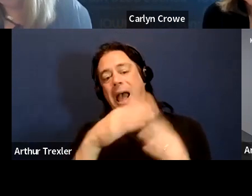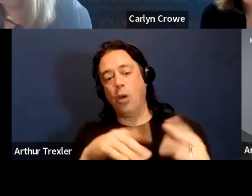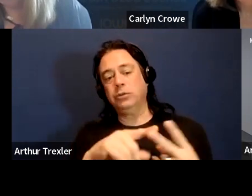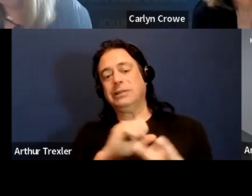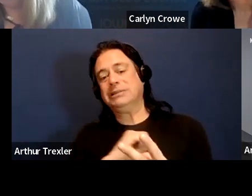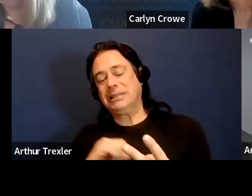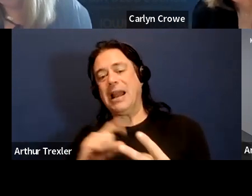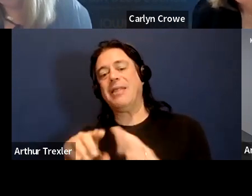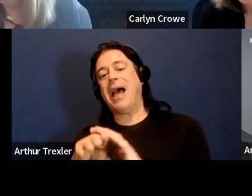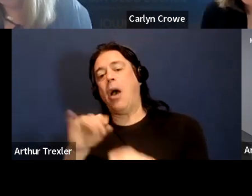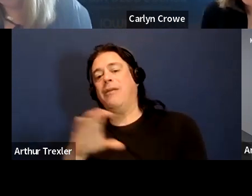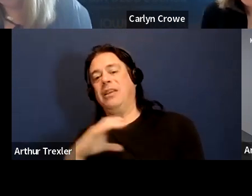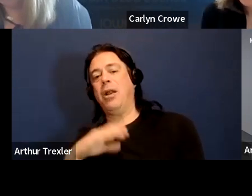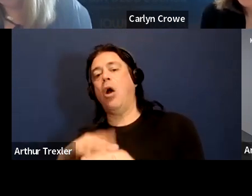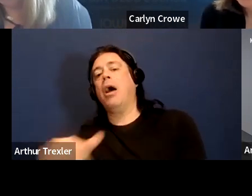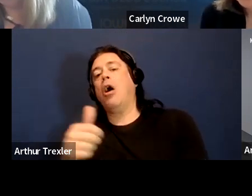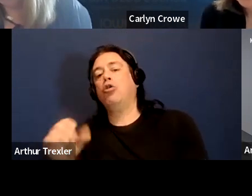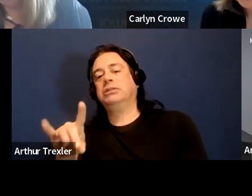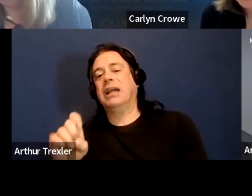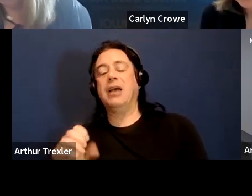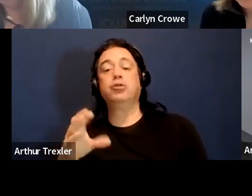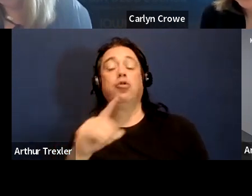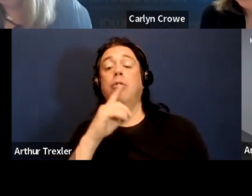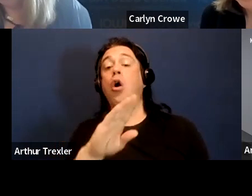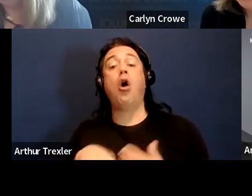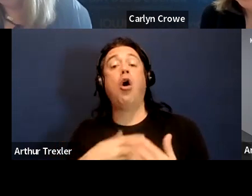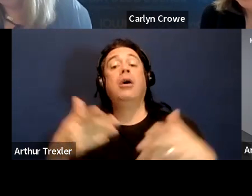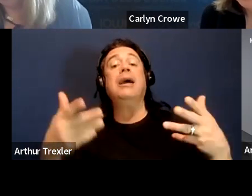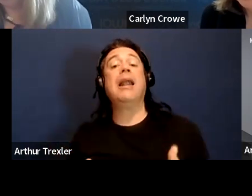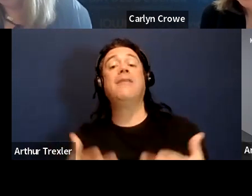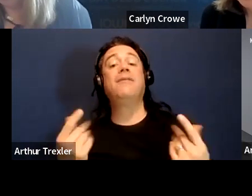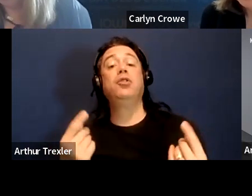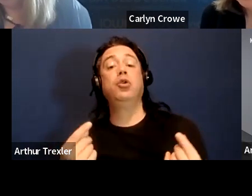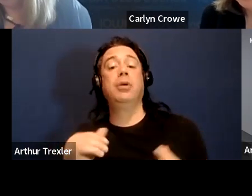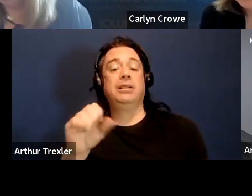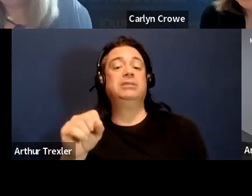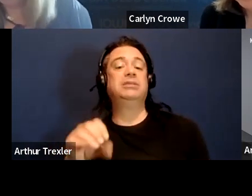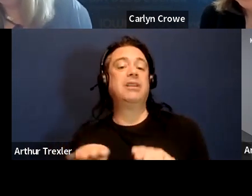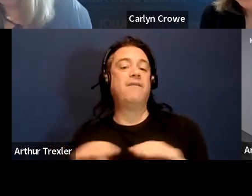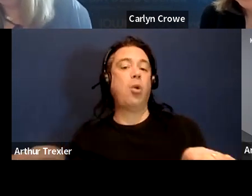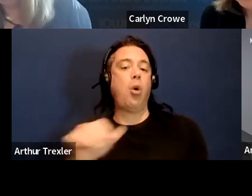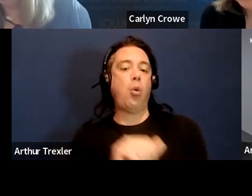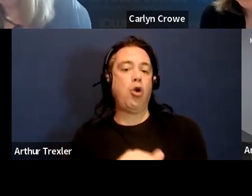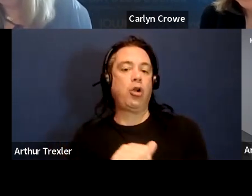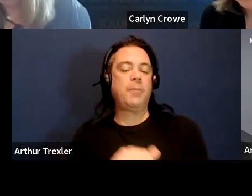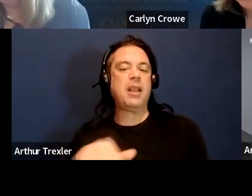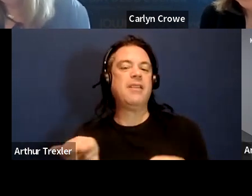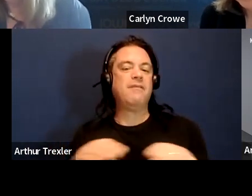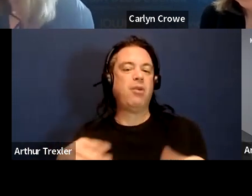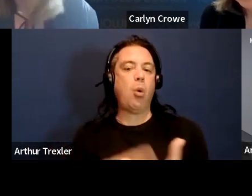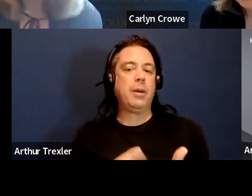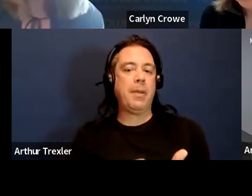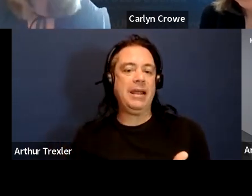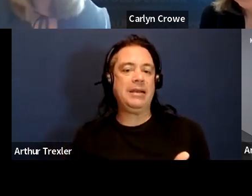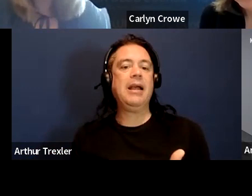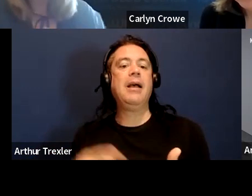then out of committee on the other side. So really all there's left to do is floor work, which is floor debate, where they